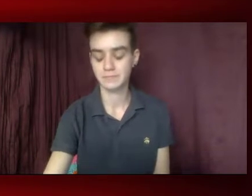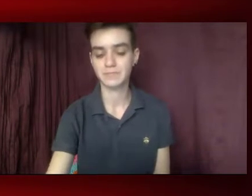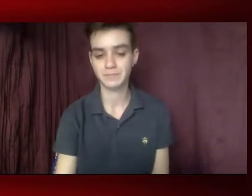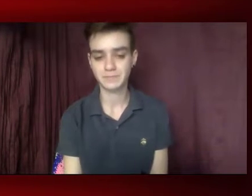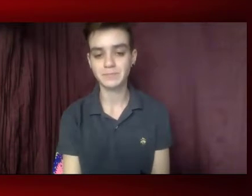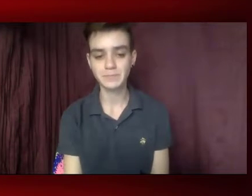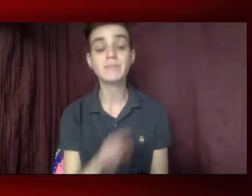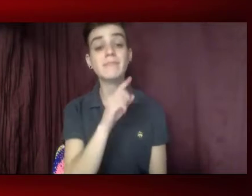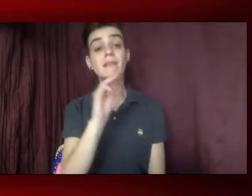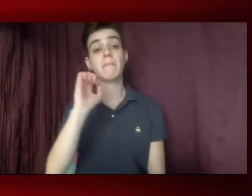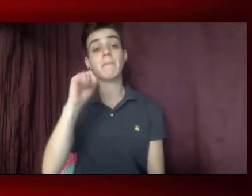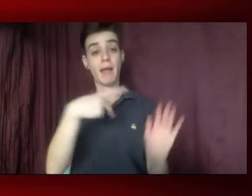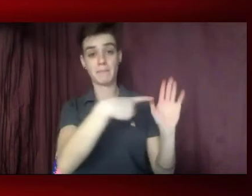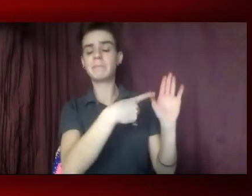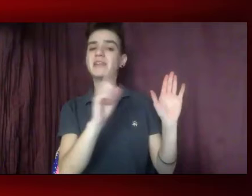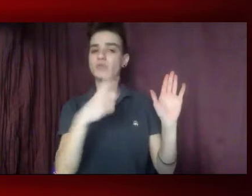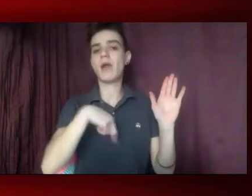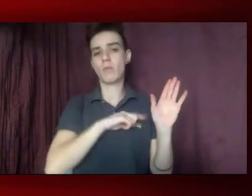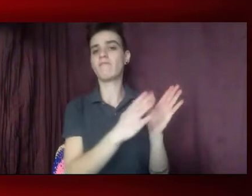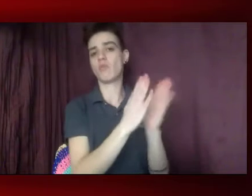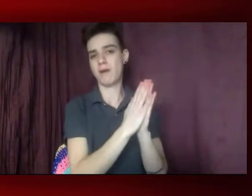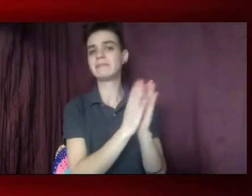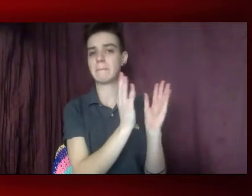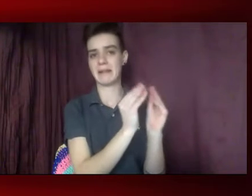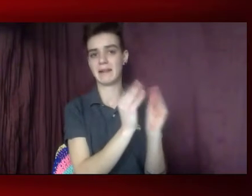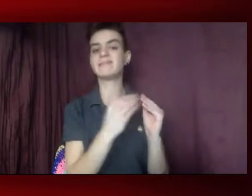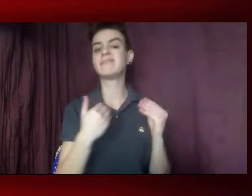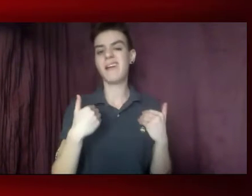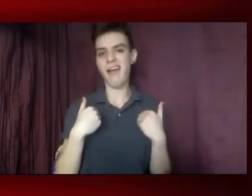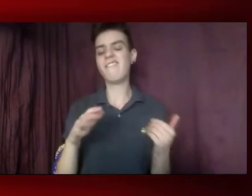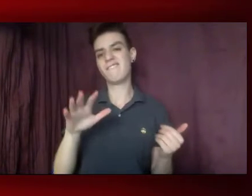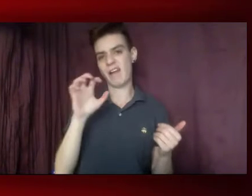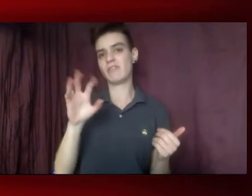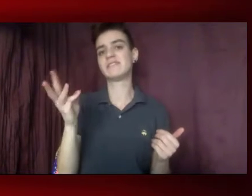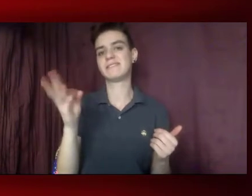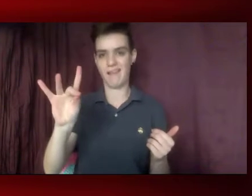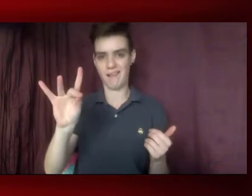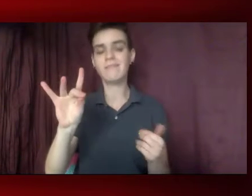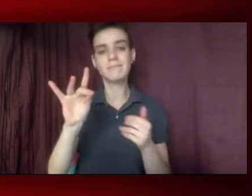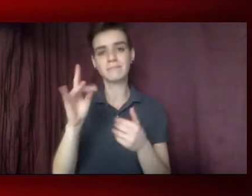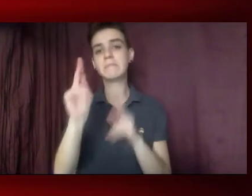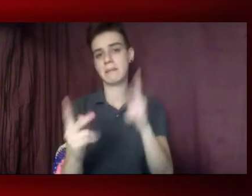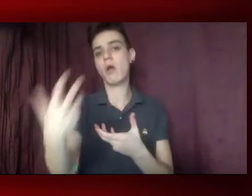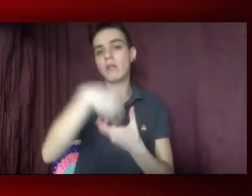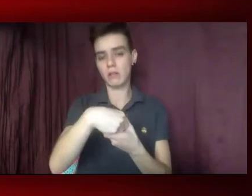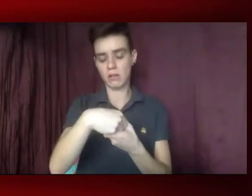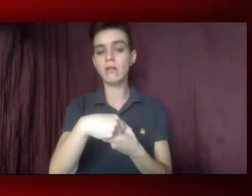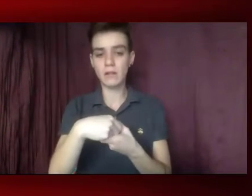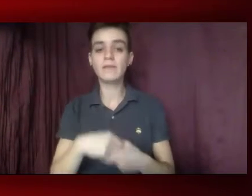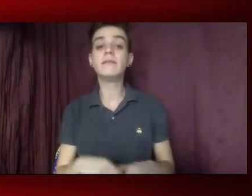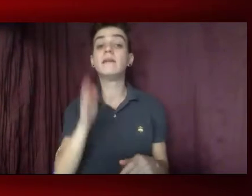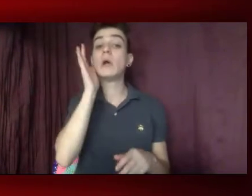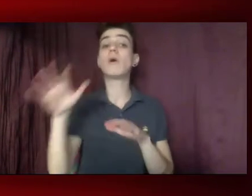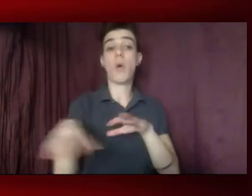we have 568 participants from 42 states who are going to be conducting